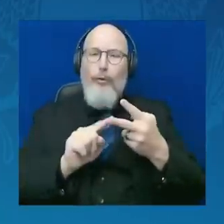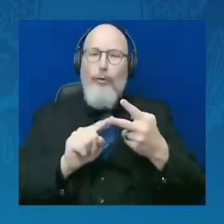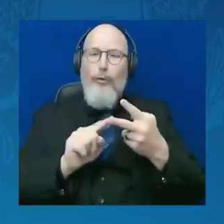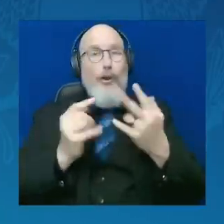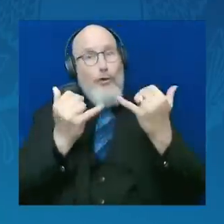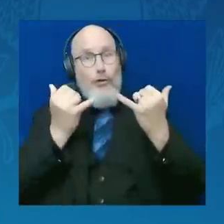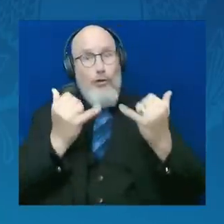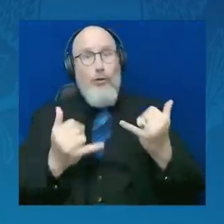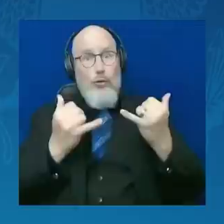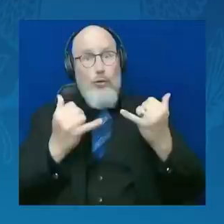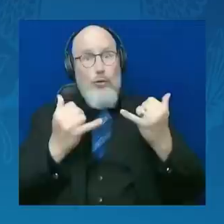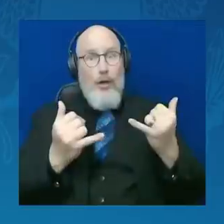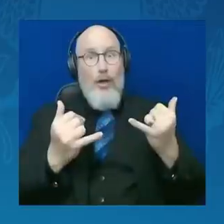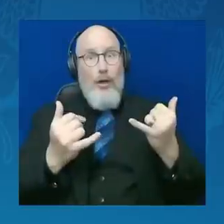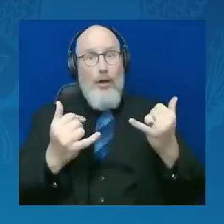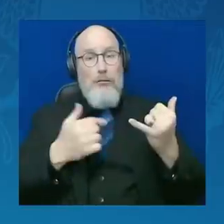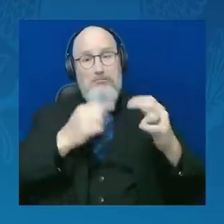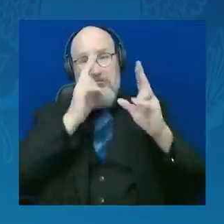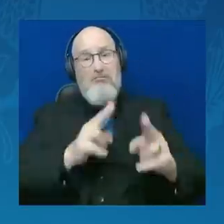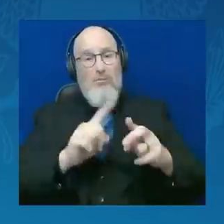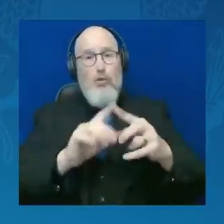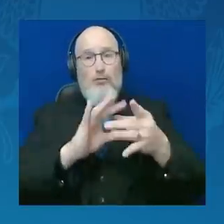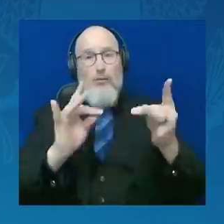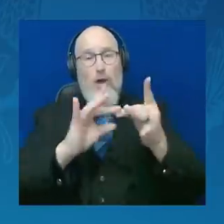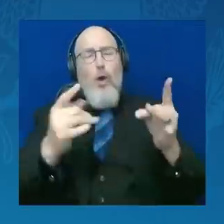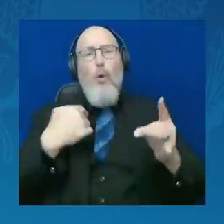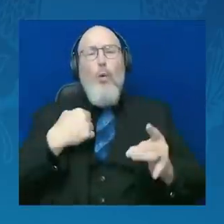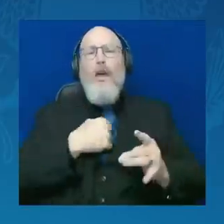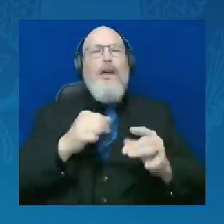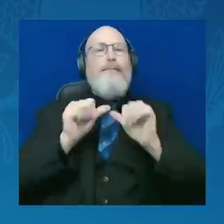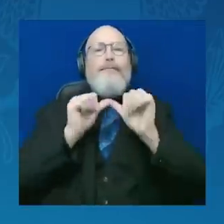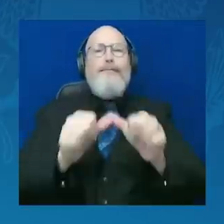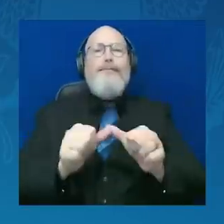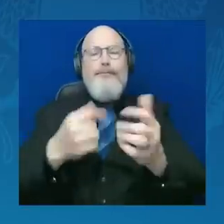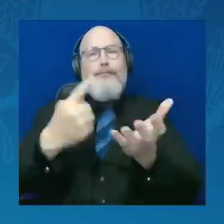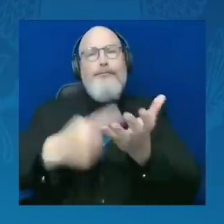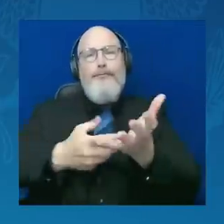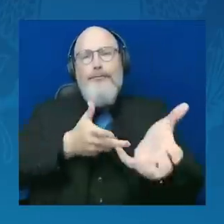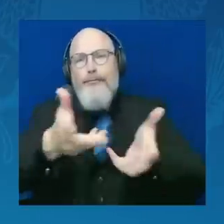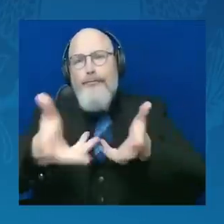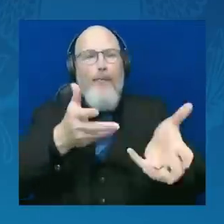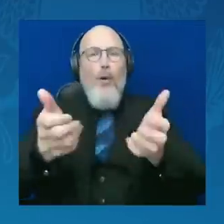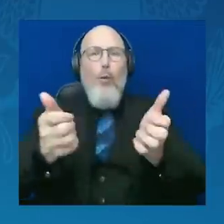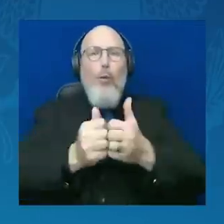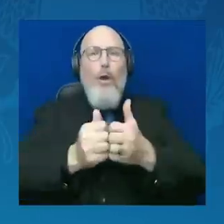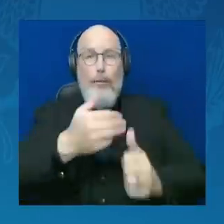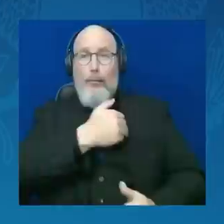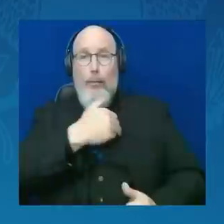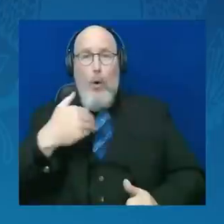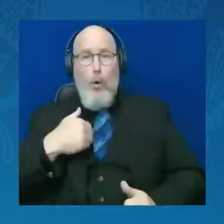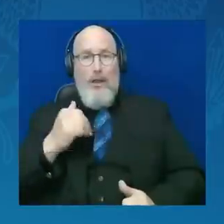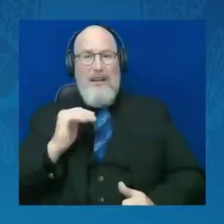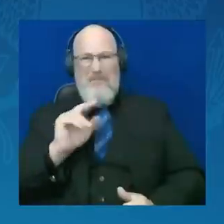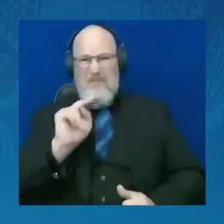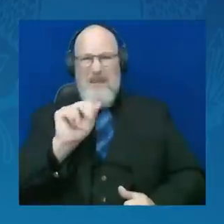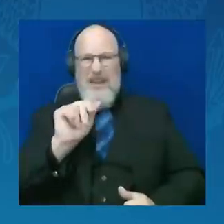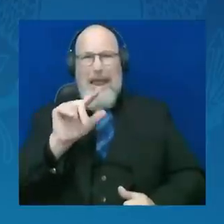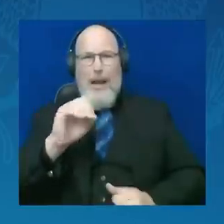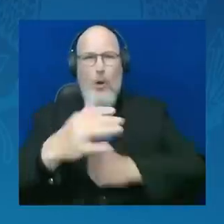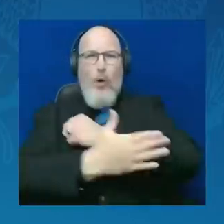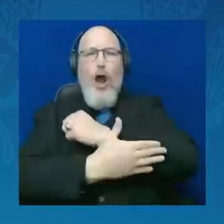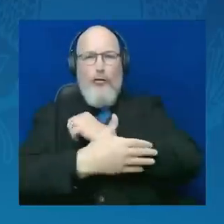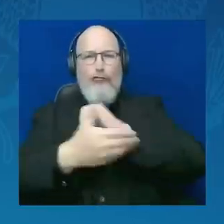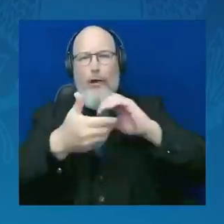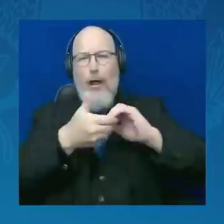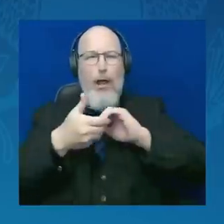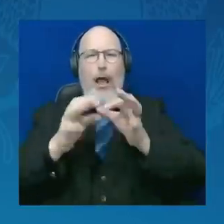are in ongoing discussions with Poland and our allies about the effectiveness of sanctions thus far